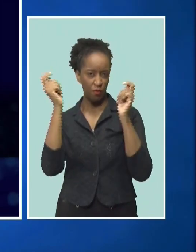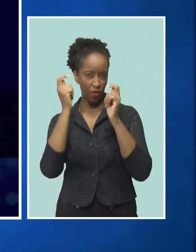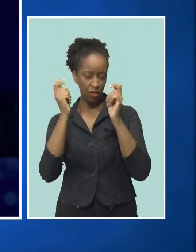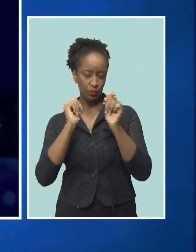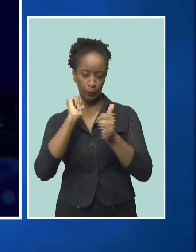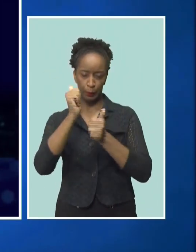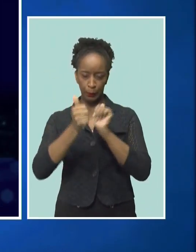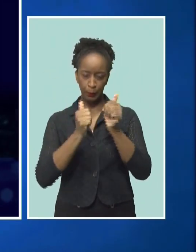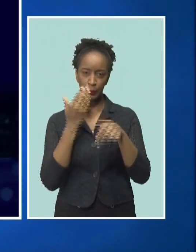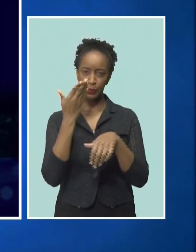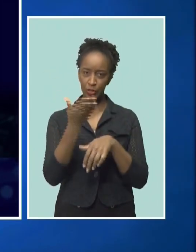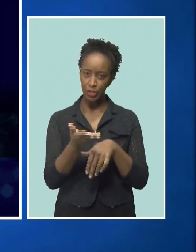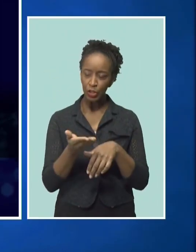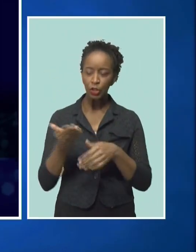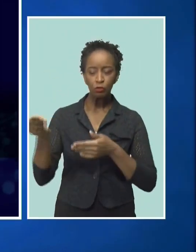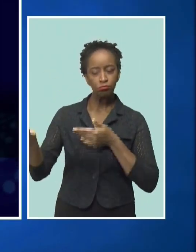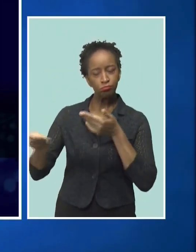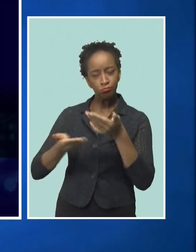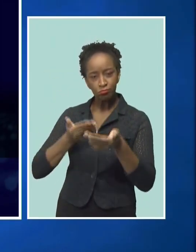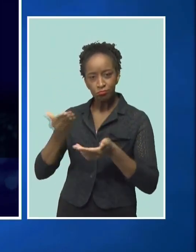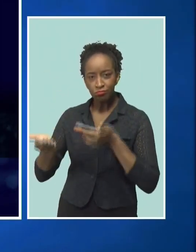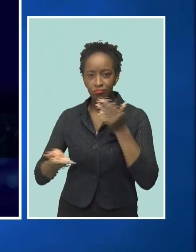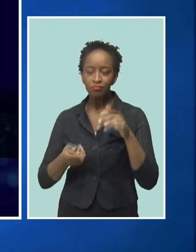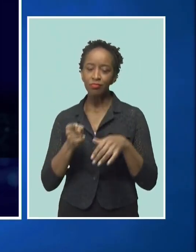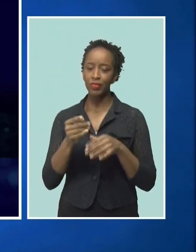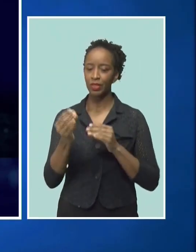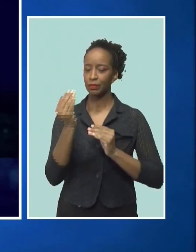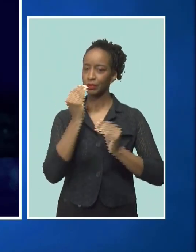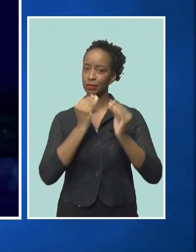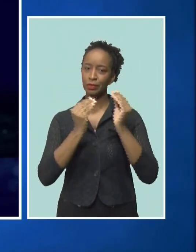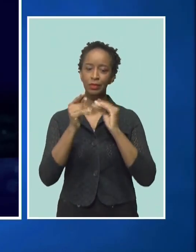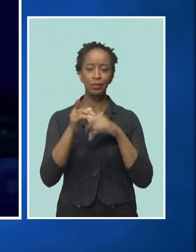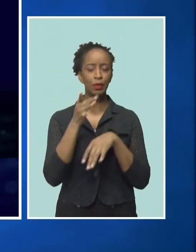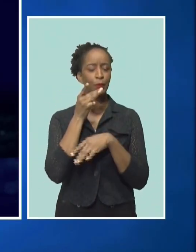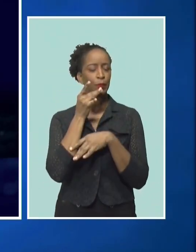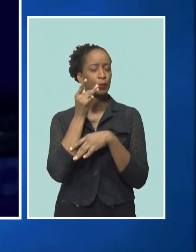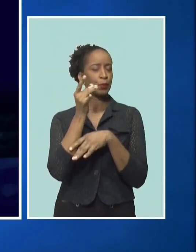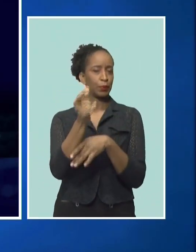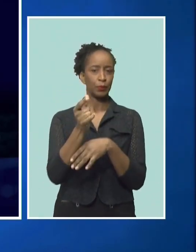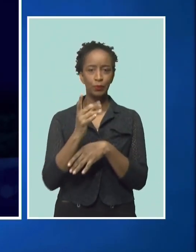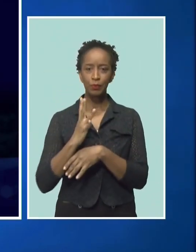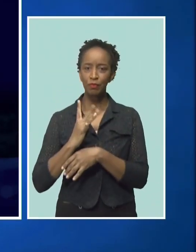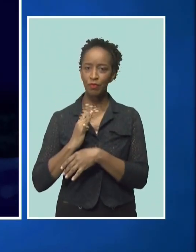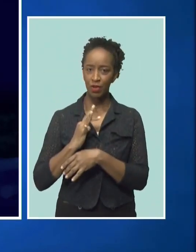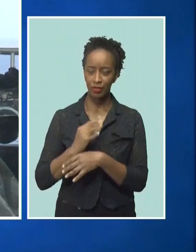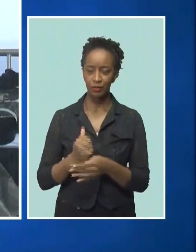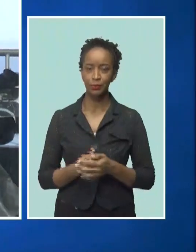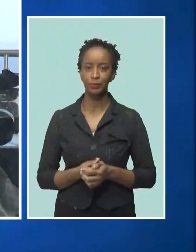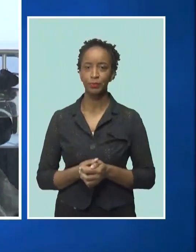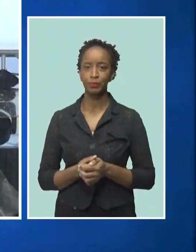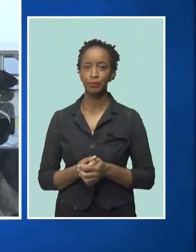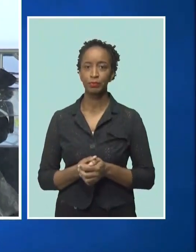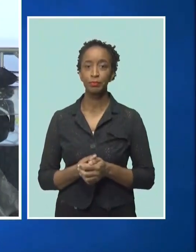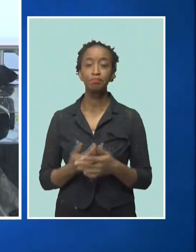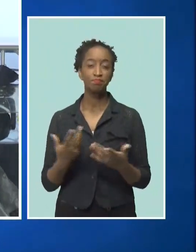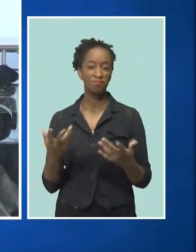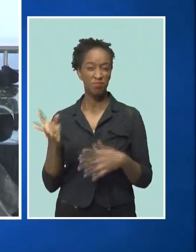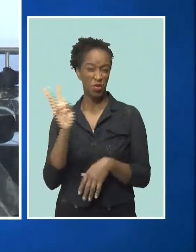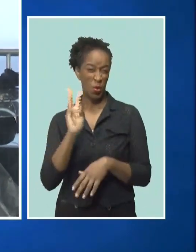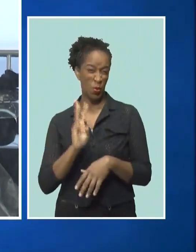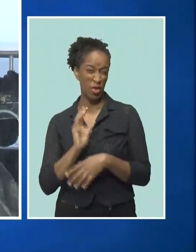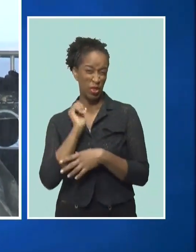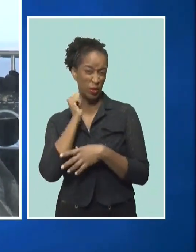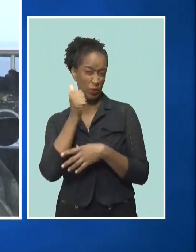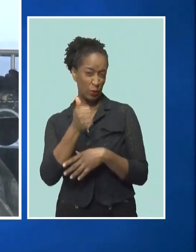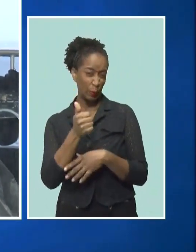and partake of the cuisine, which is the best in the world, coming straight from Barbados. The weather for tomorrow is forecast